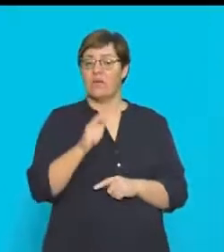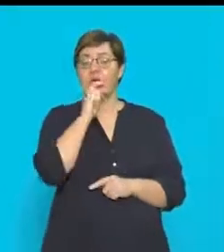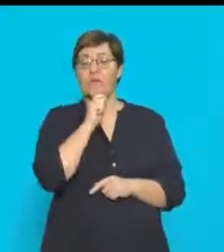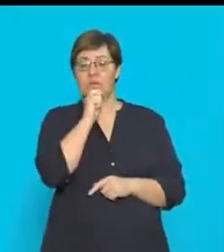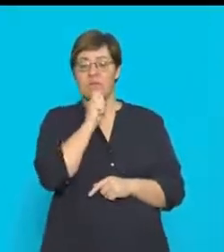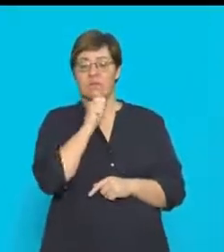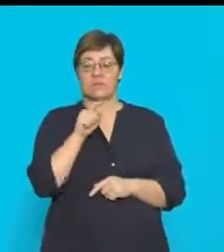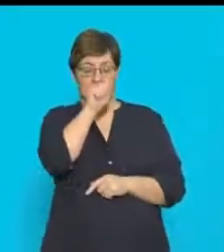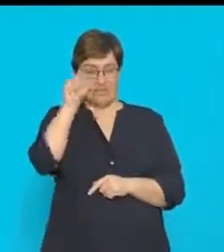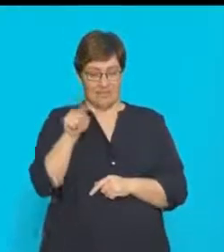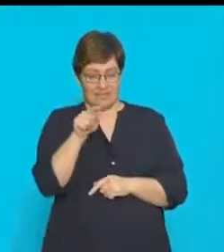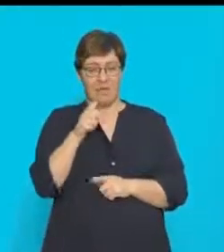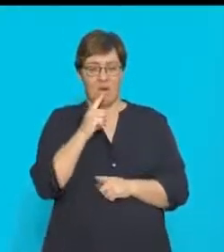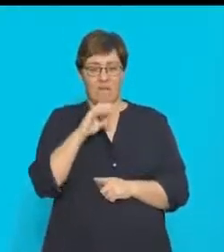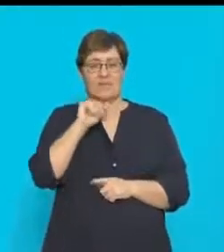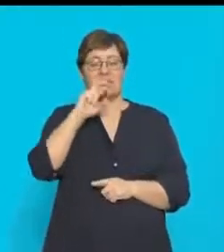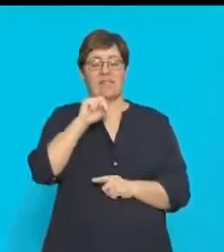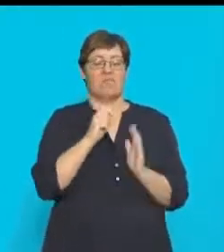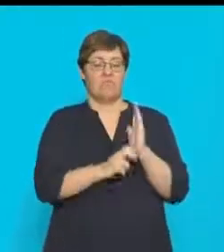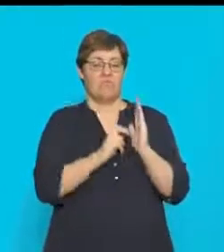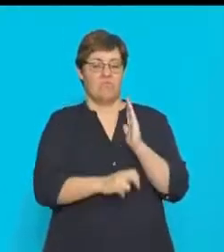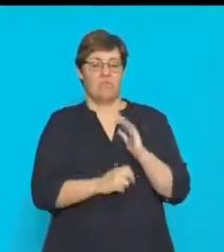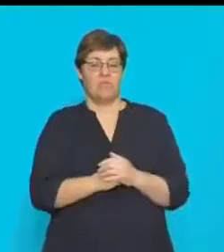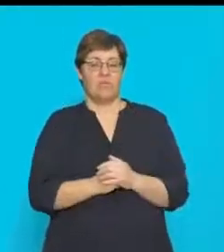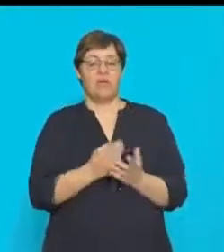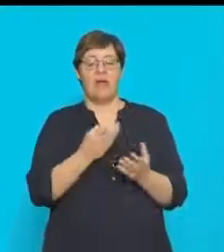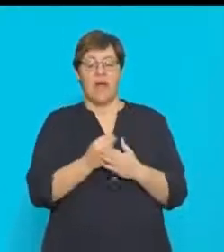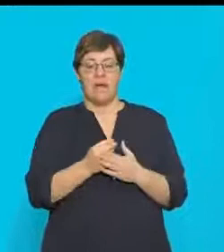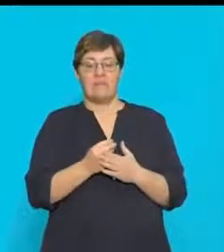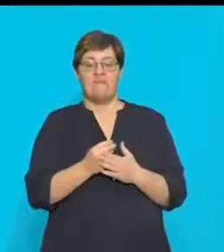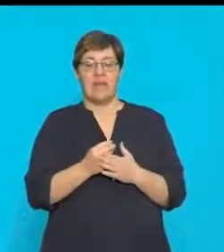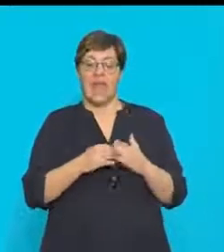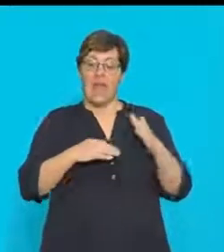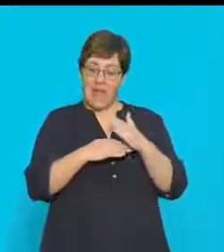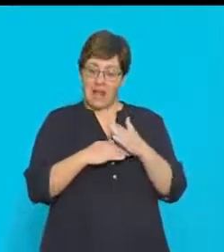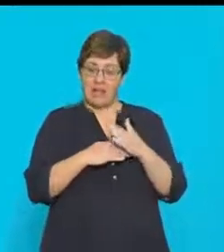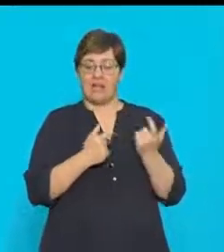this version of the sine rule where the angles are in the numerator.